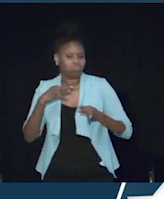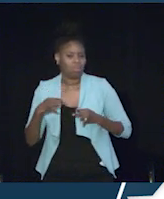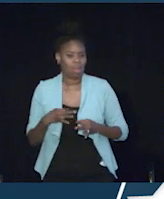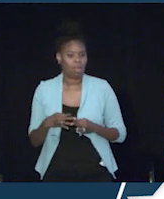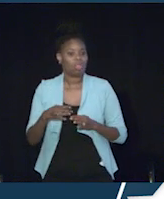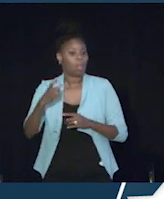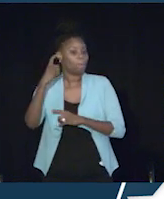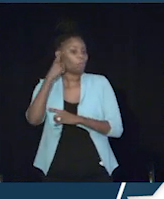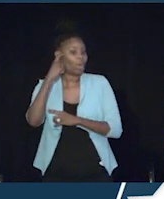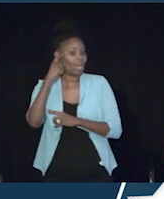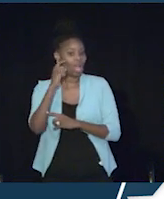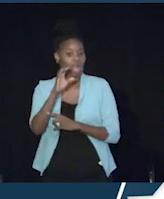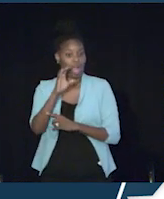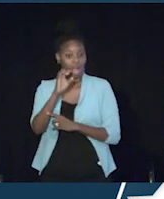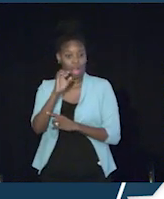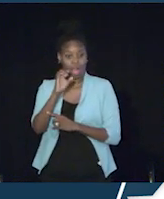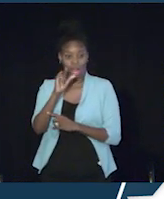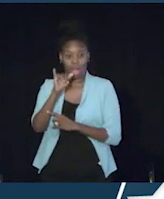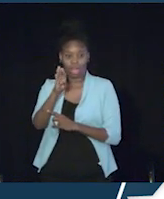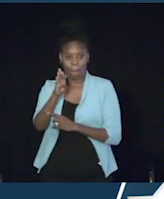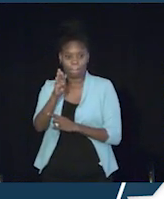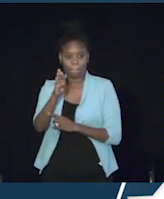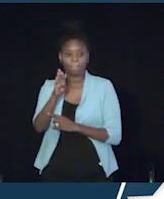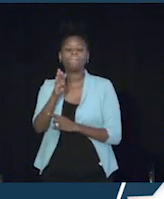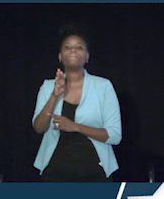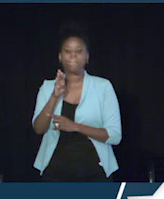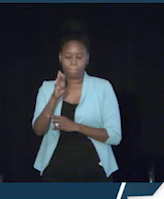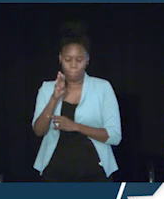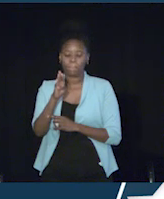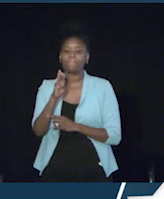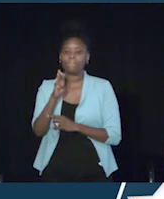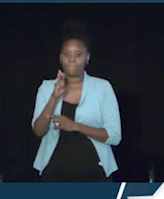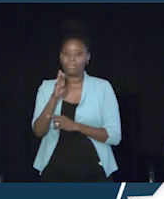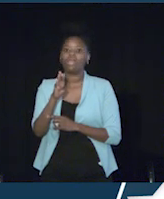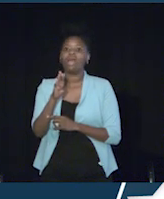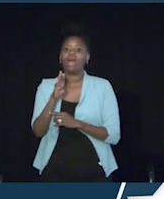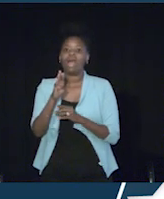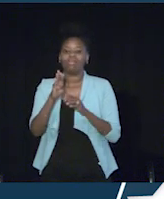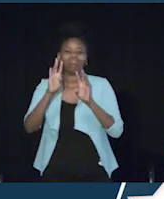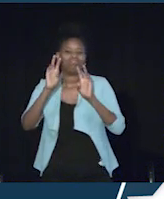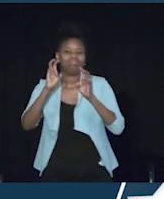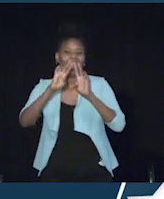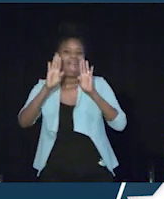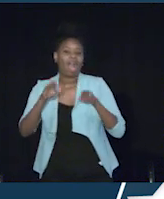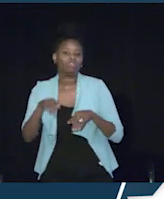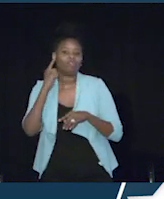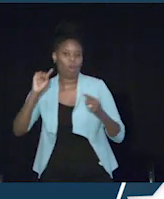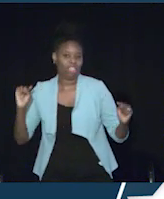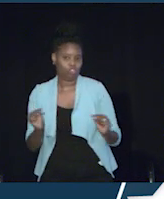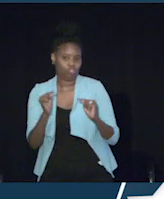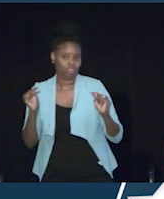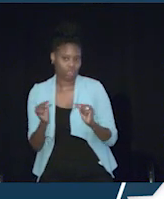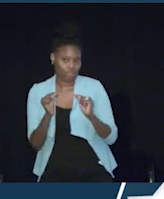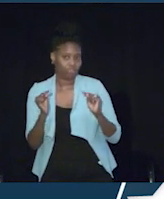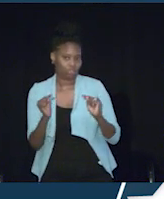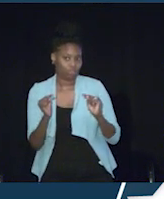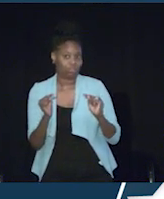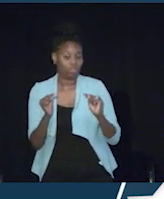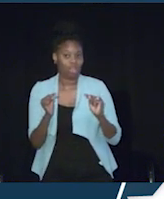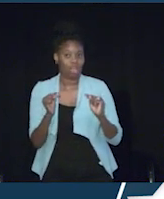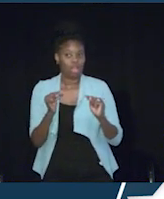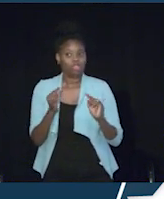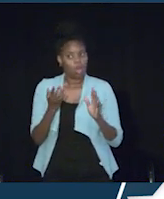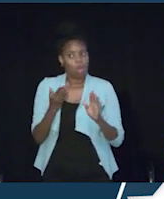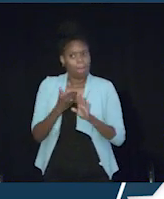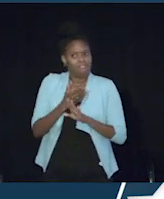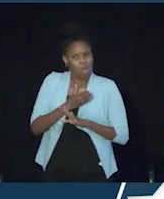in Jacksonville. And I was like, "Oh, I know about them. I used to go to meetings, before all